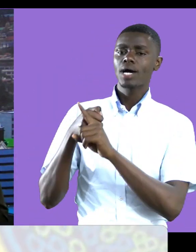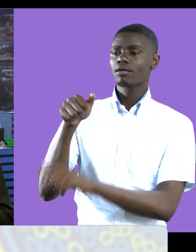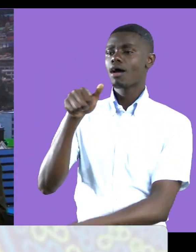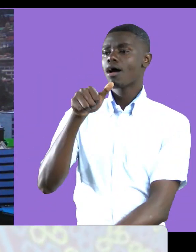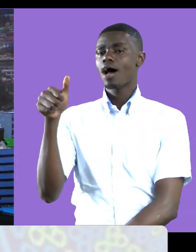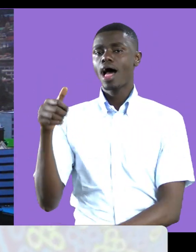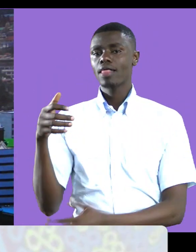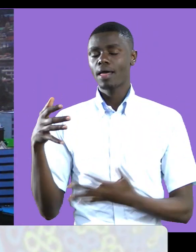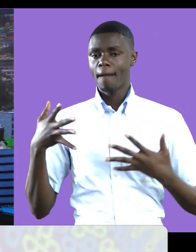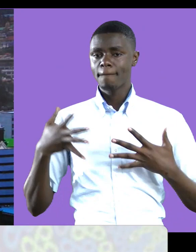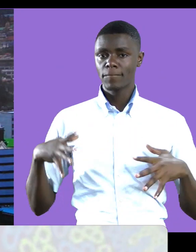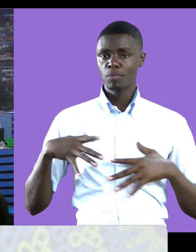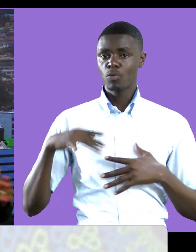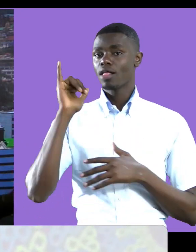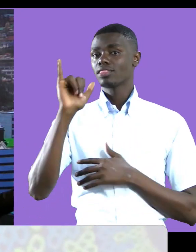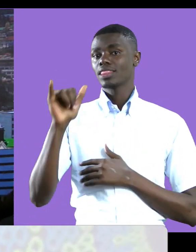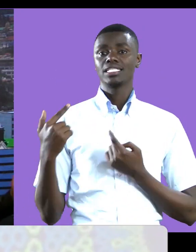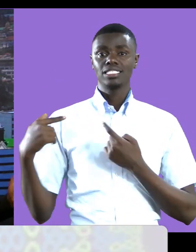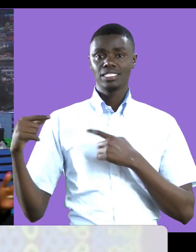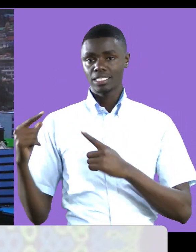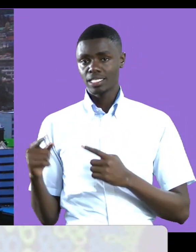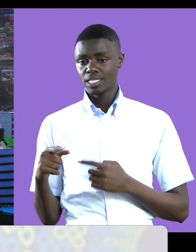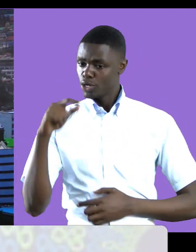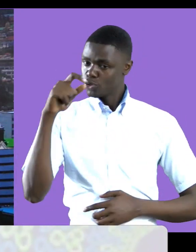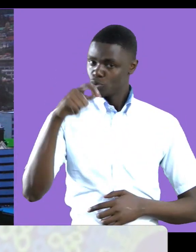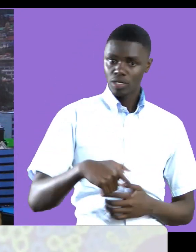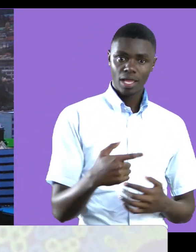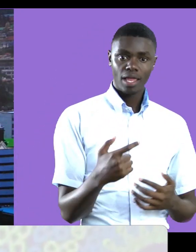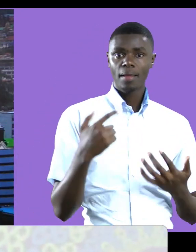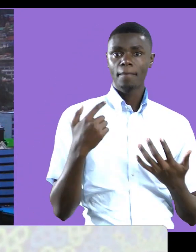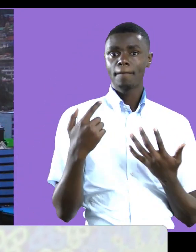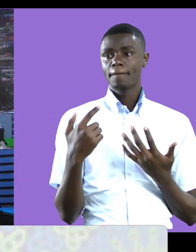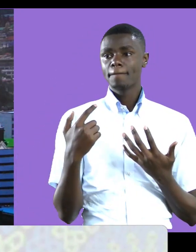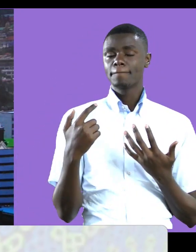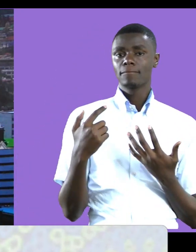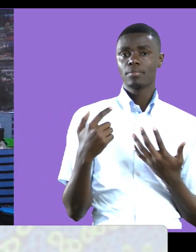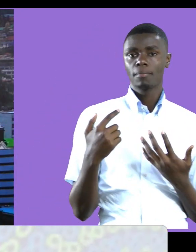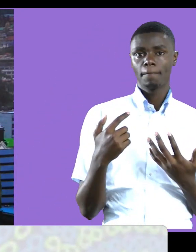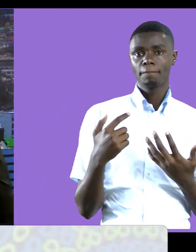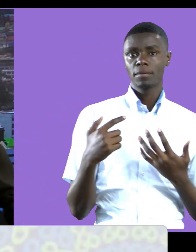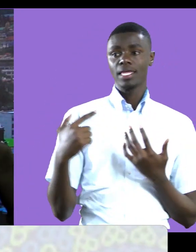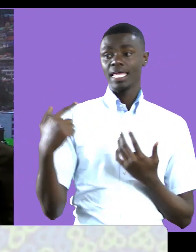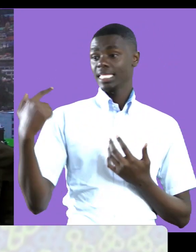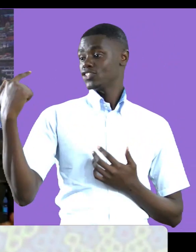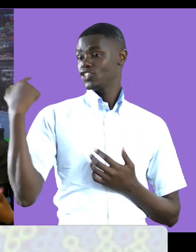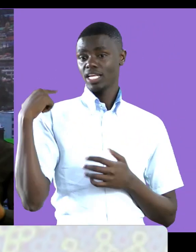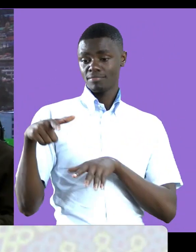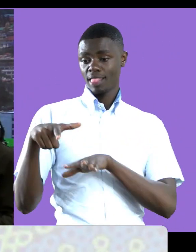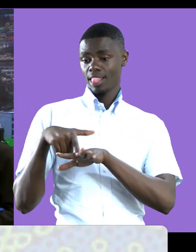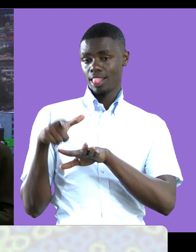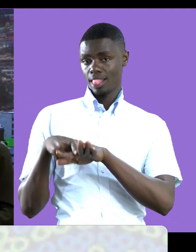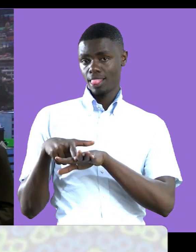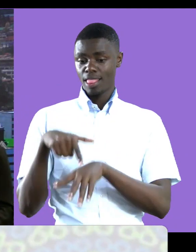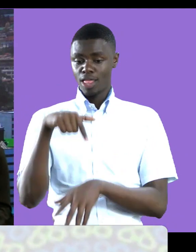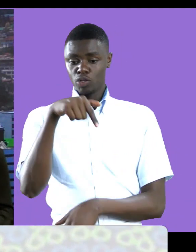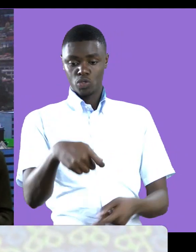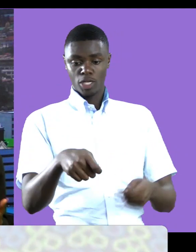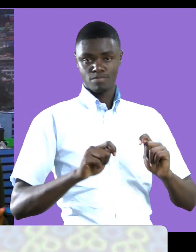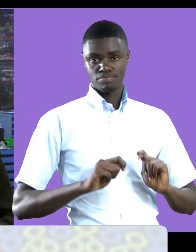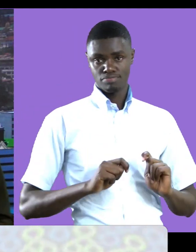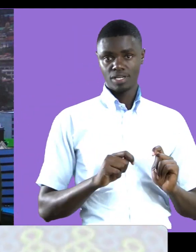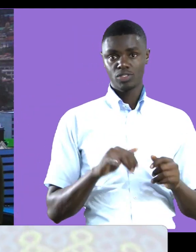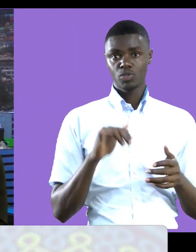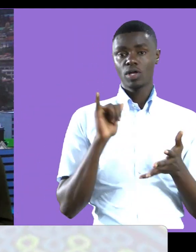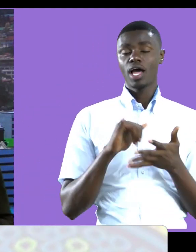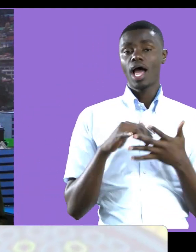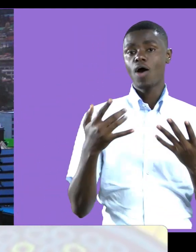is success. Right. To other people it's no lazima nifungue. Jana ilikuwa na party party, leo ilikuwa na viatu. Ndio hiyo. No, no, so definitely is when you